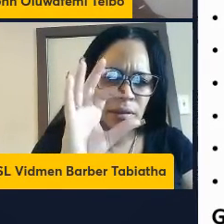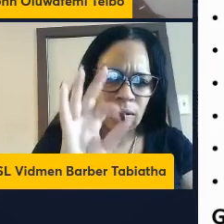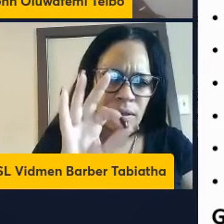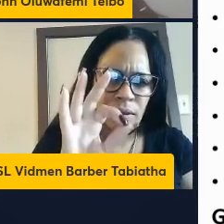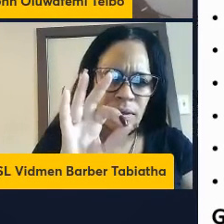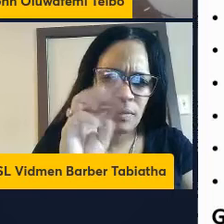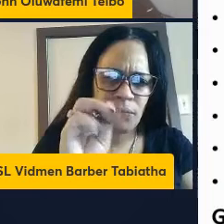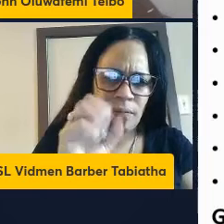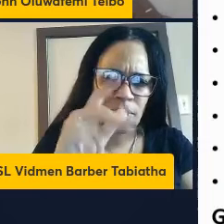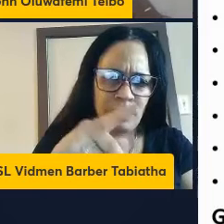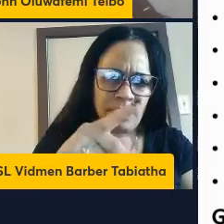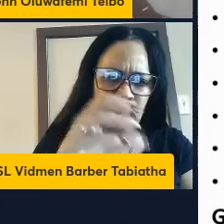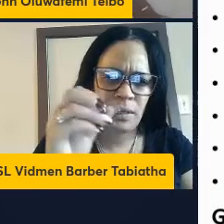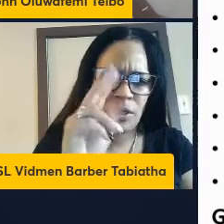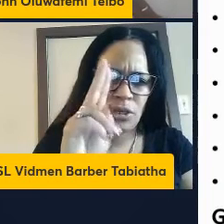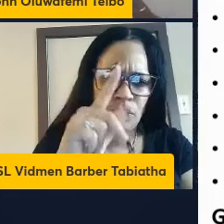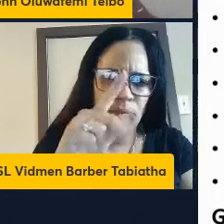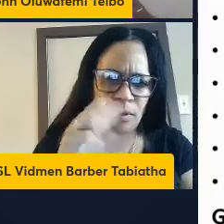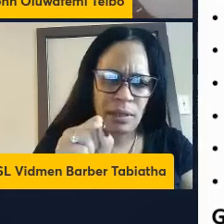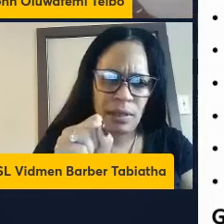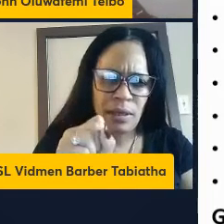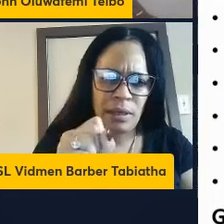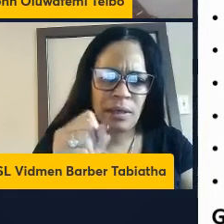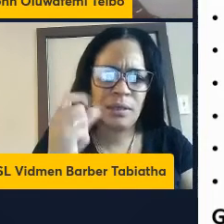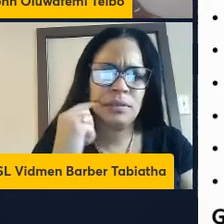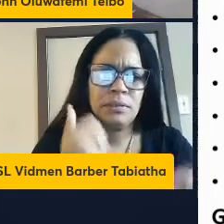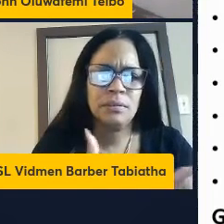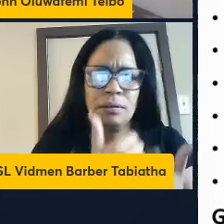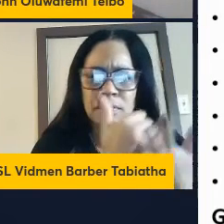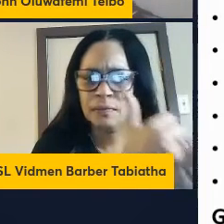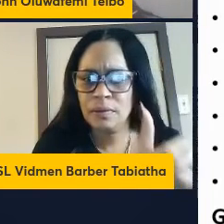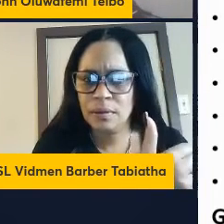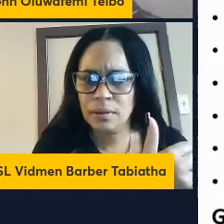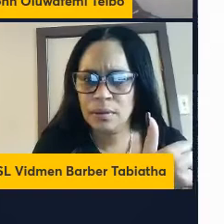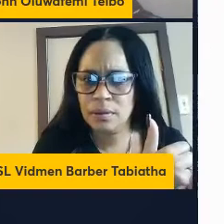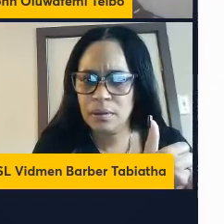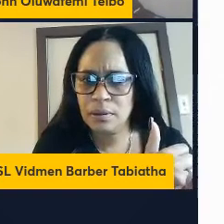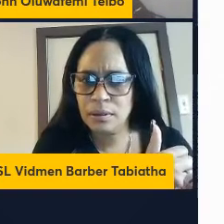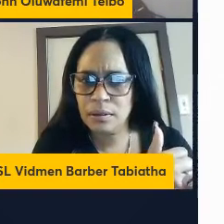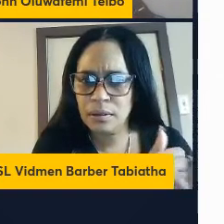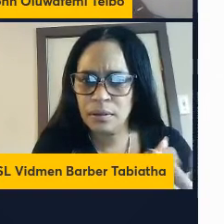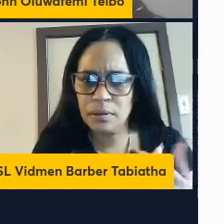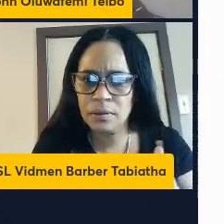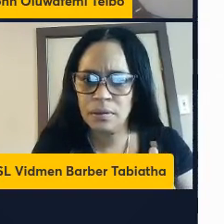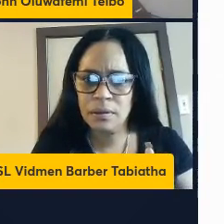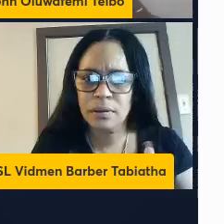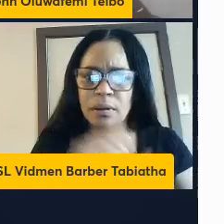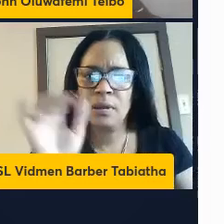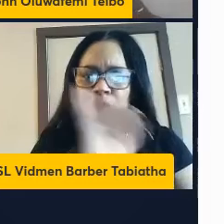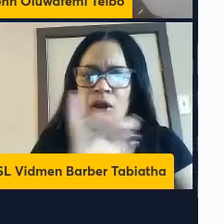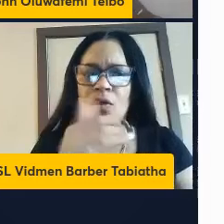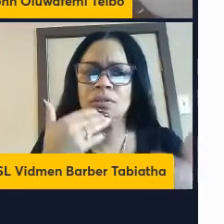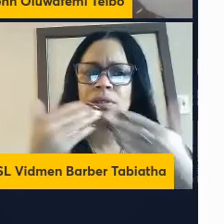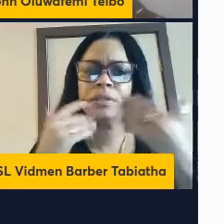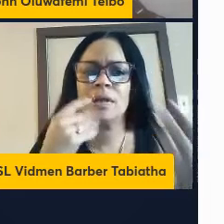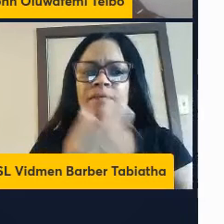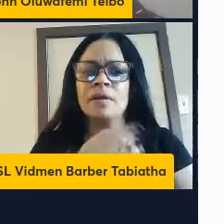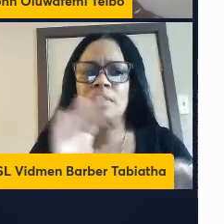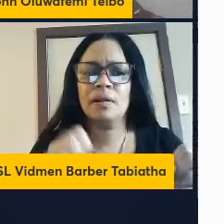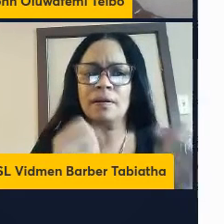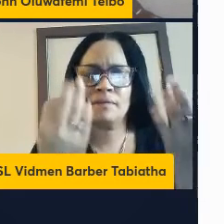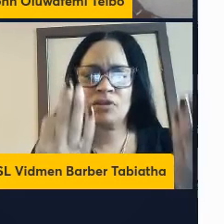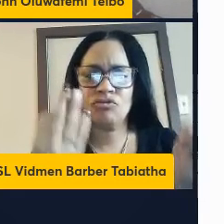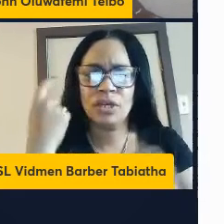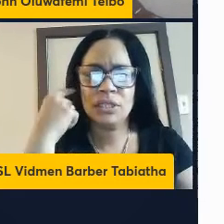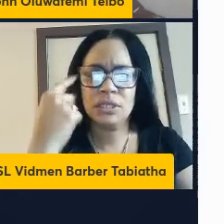Medicine, and as well as the collaborator from the German Cancer Research Center, also to our funding bodies and Black